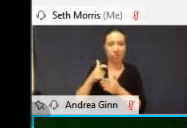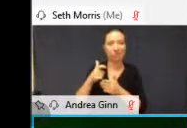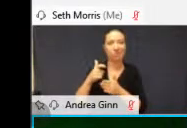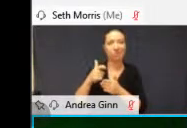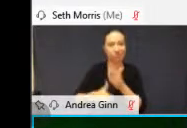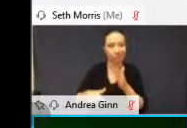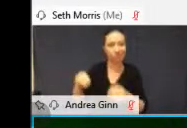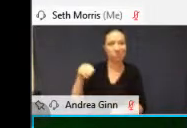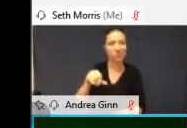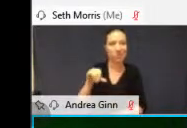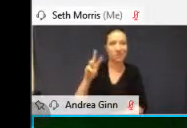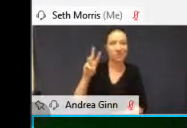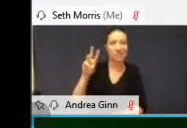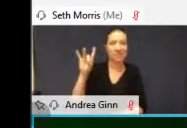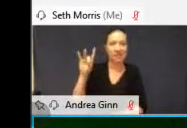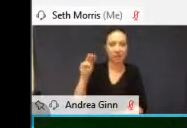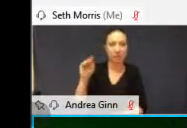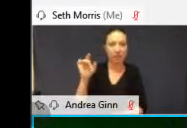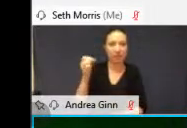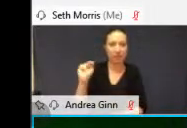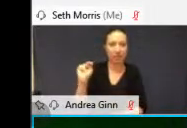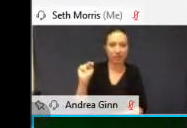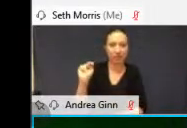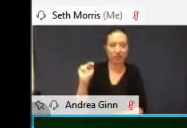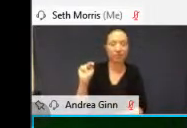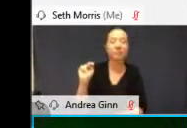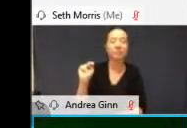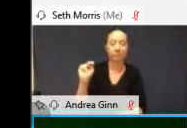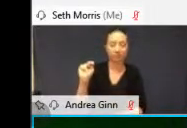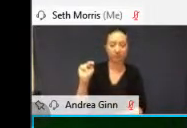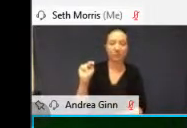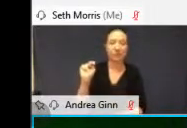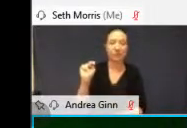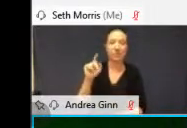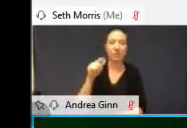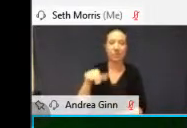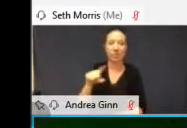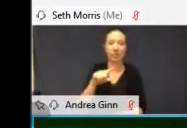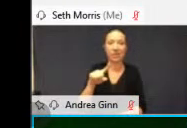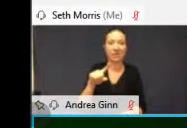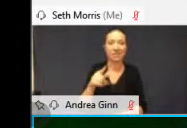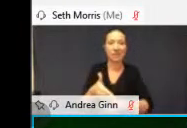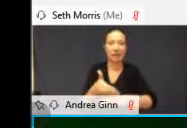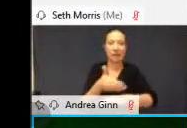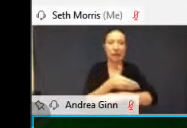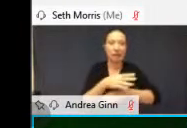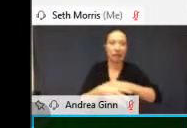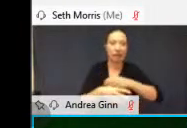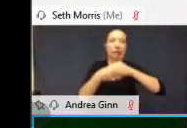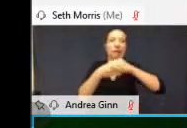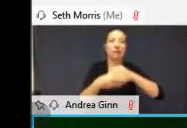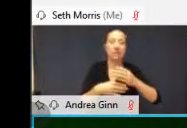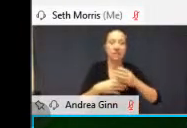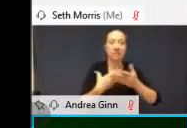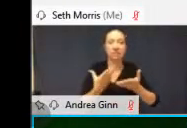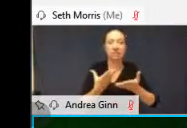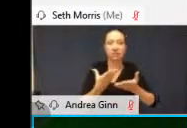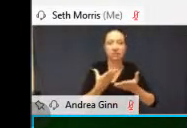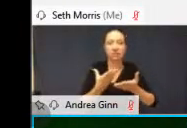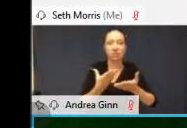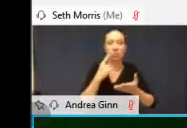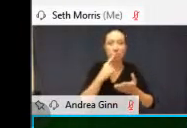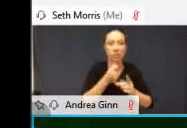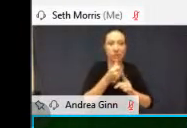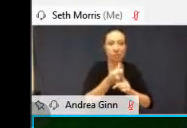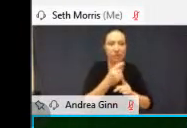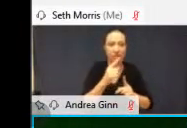before, these enriched subsidies, enhanced subsidies, would affect many more than just